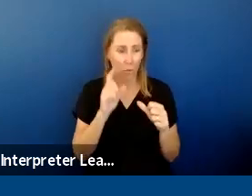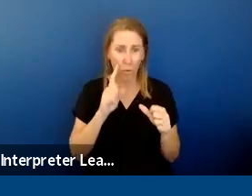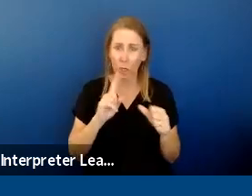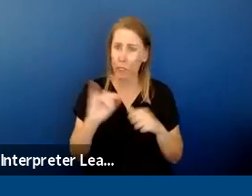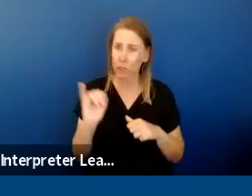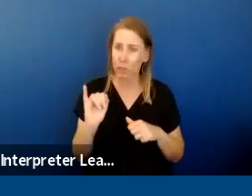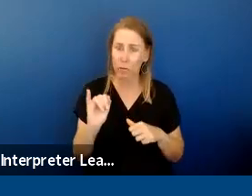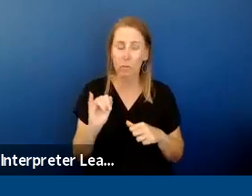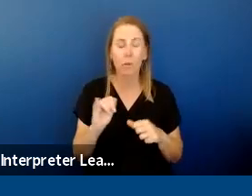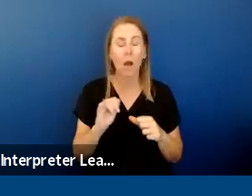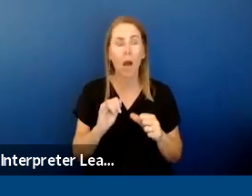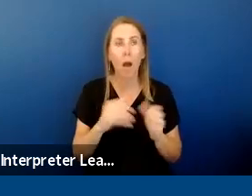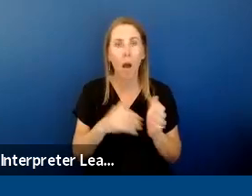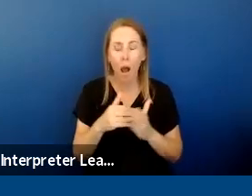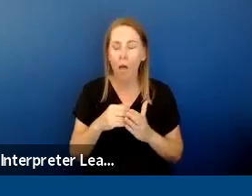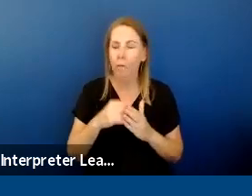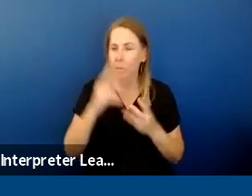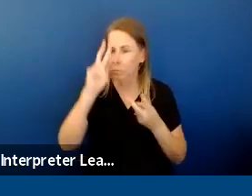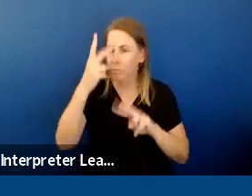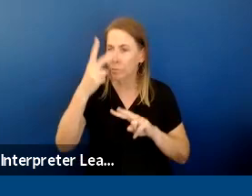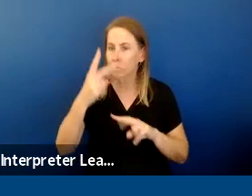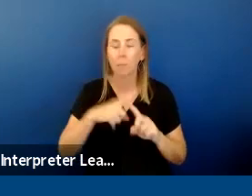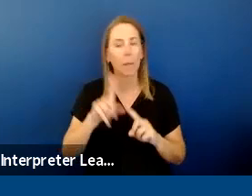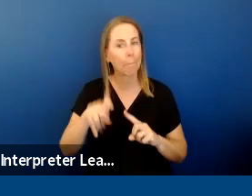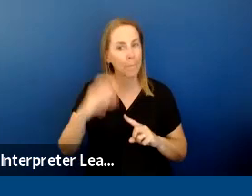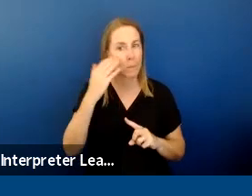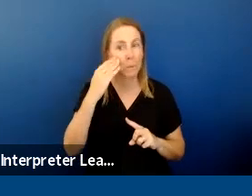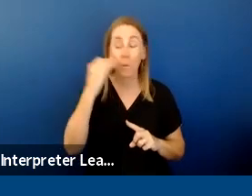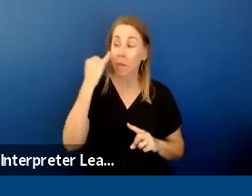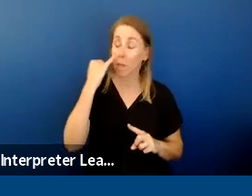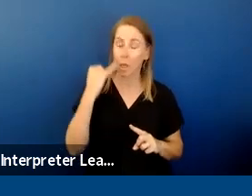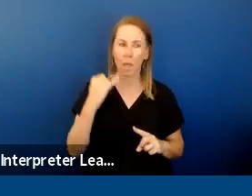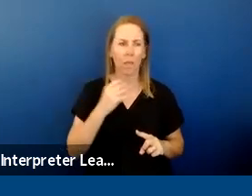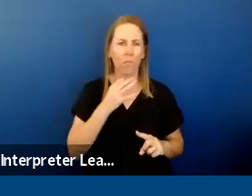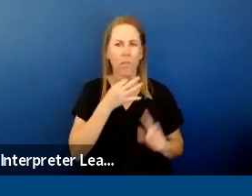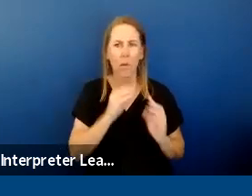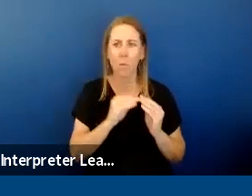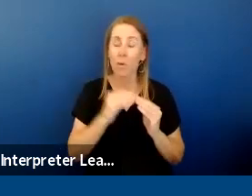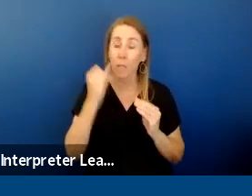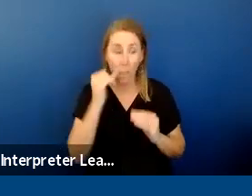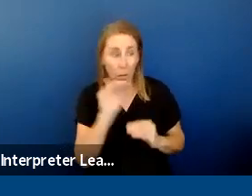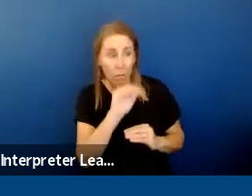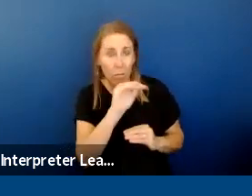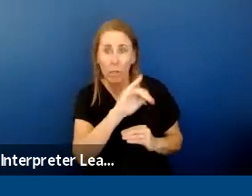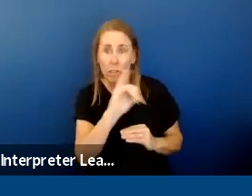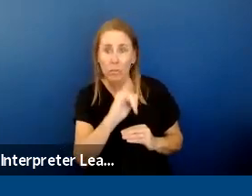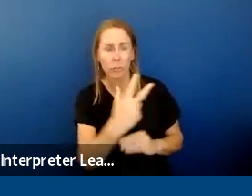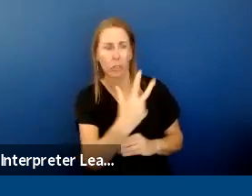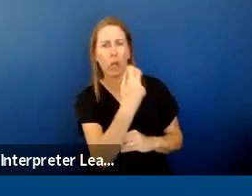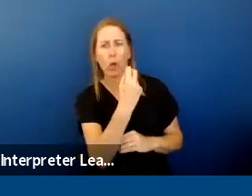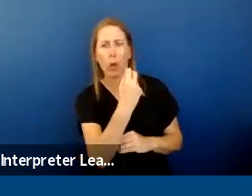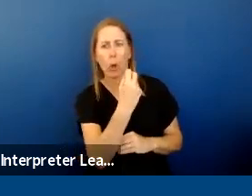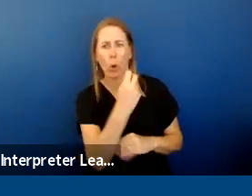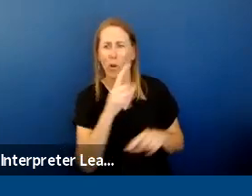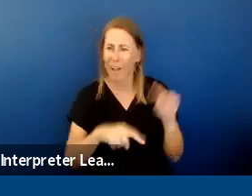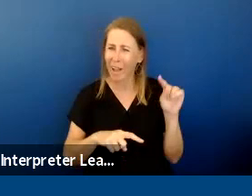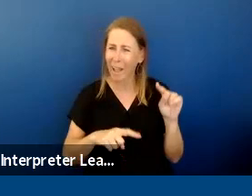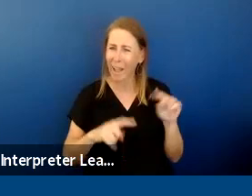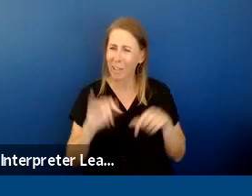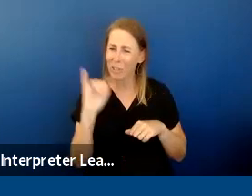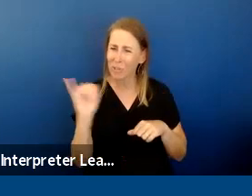get flood insurance. So I want to clarify that there are ways of getting flood